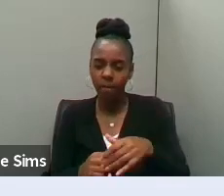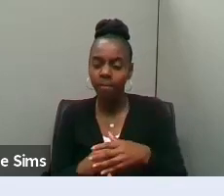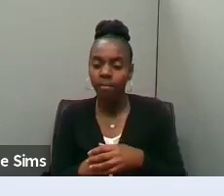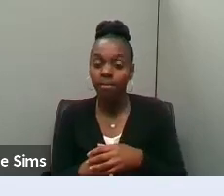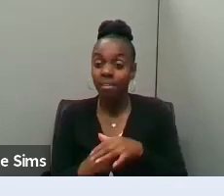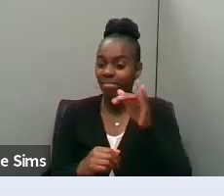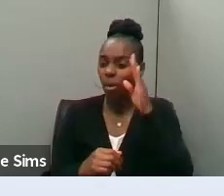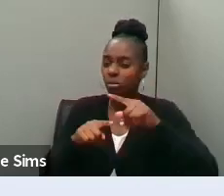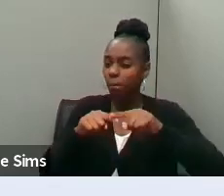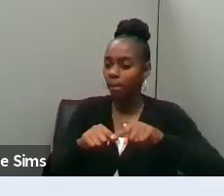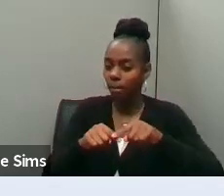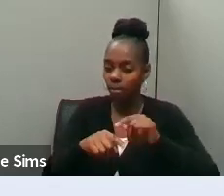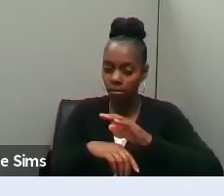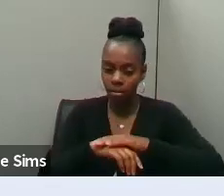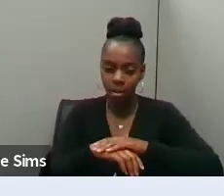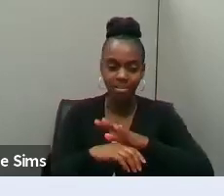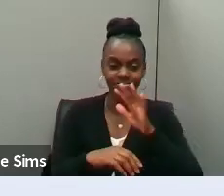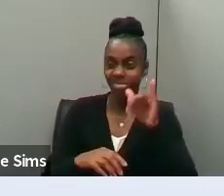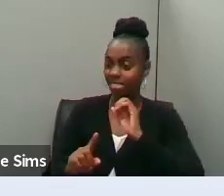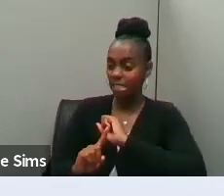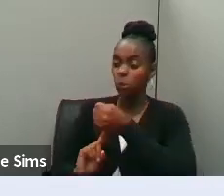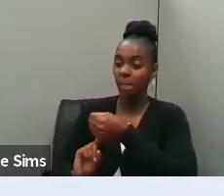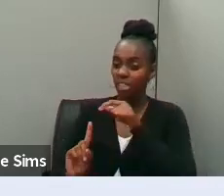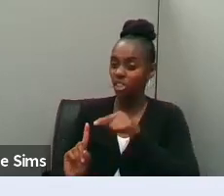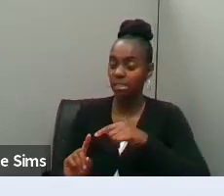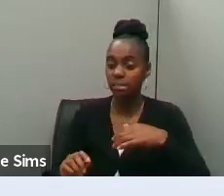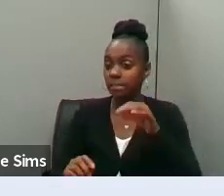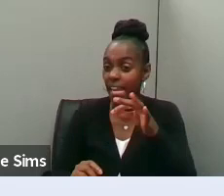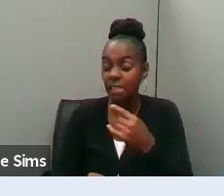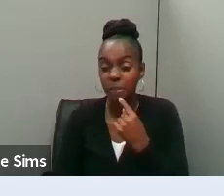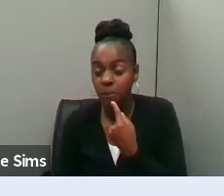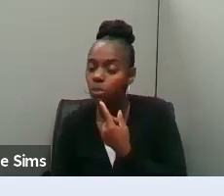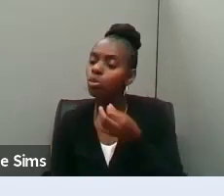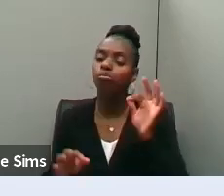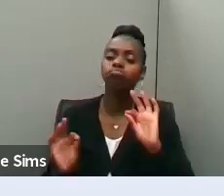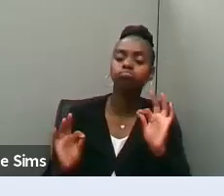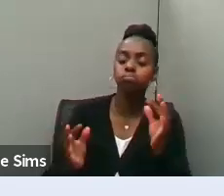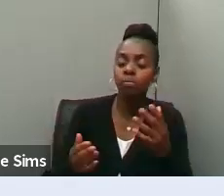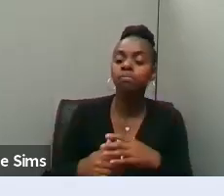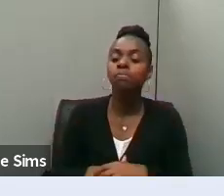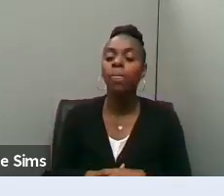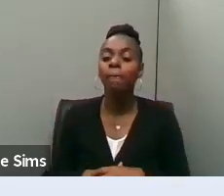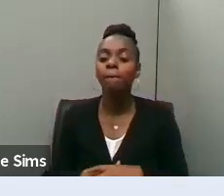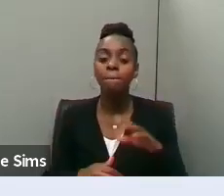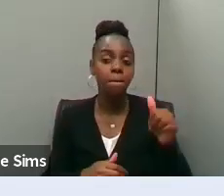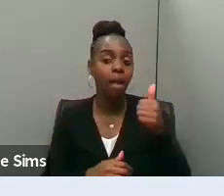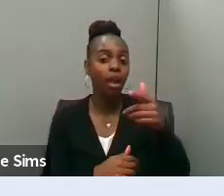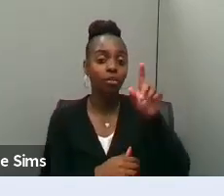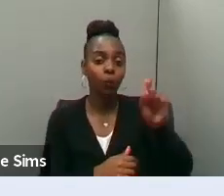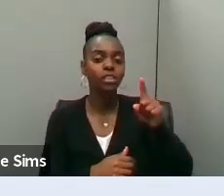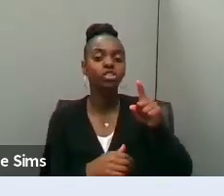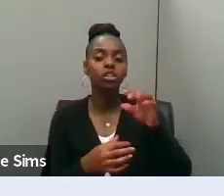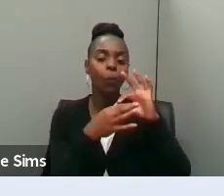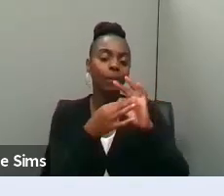that is going to depend on the circumstances. We have another question related to